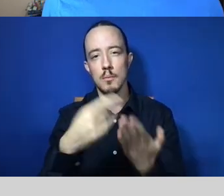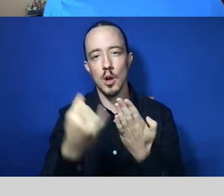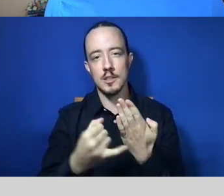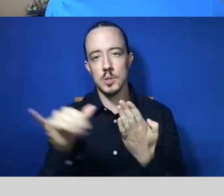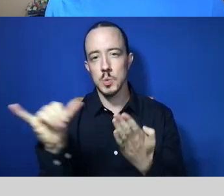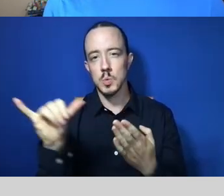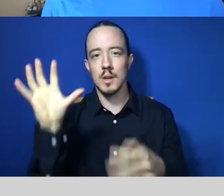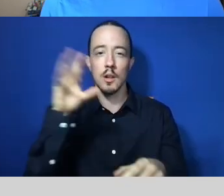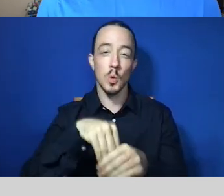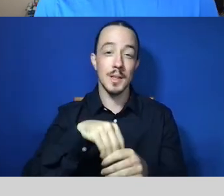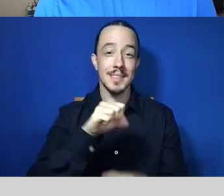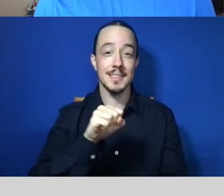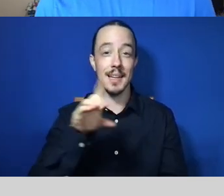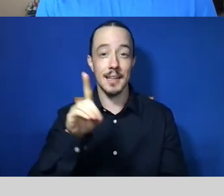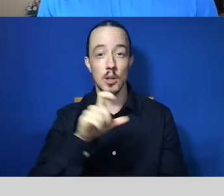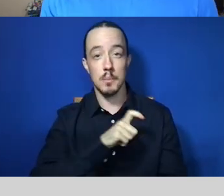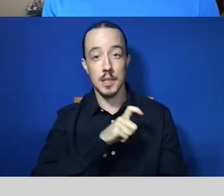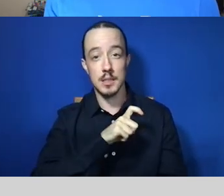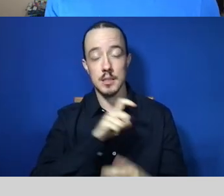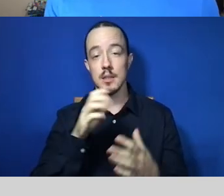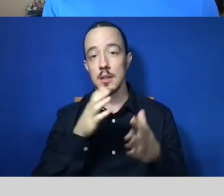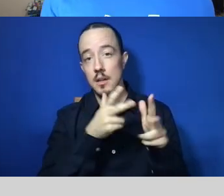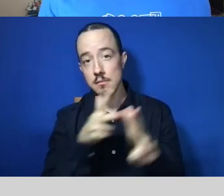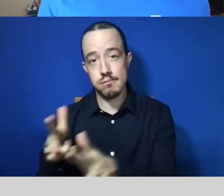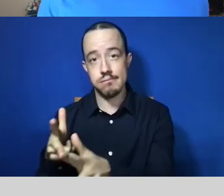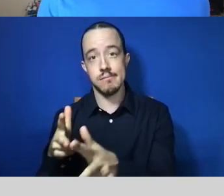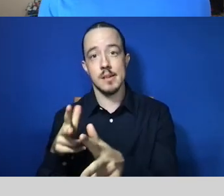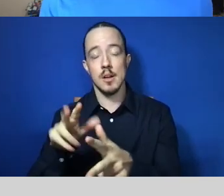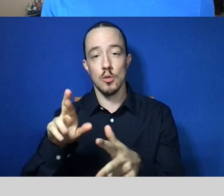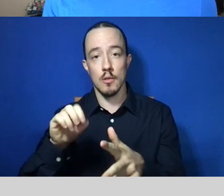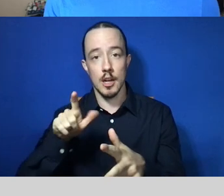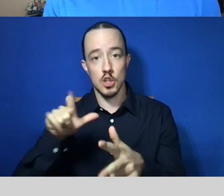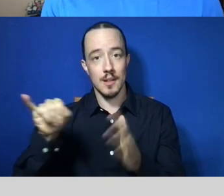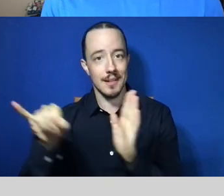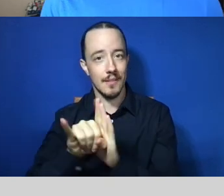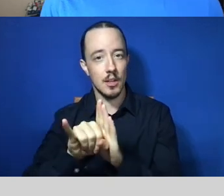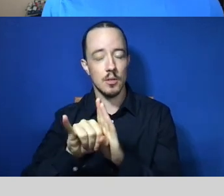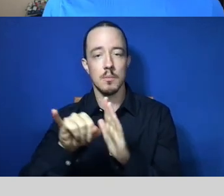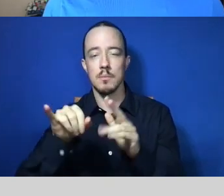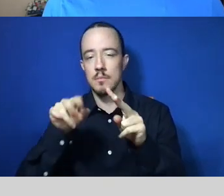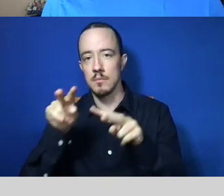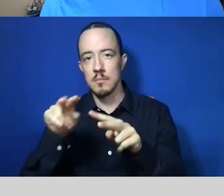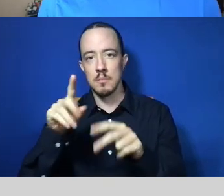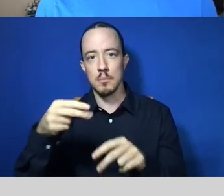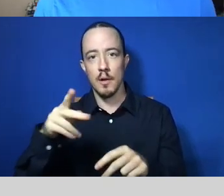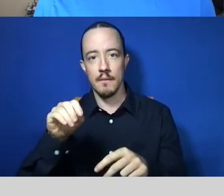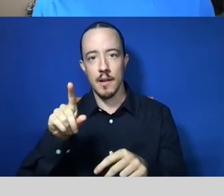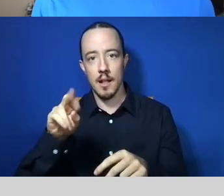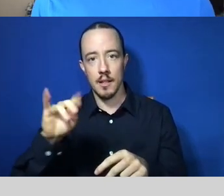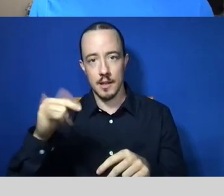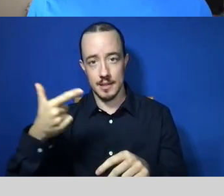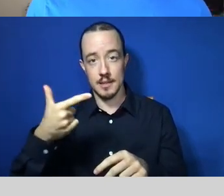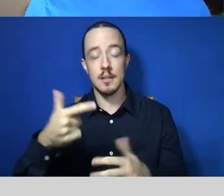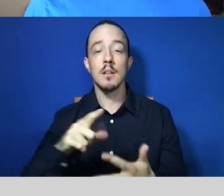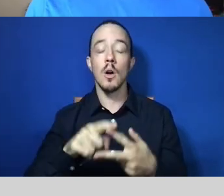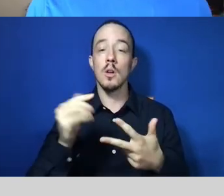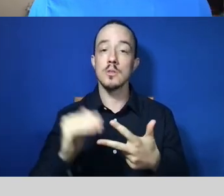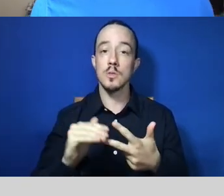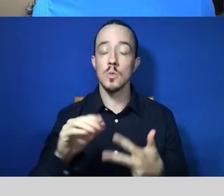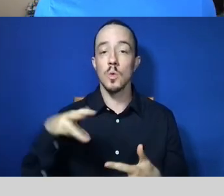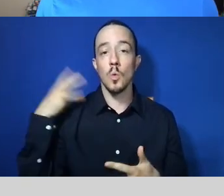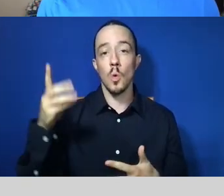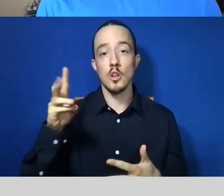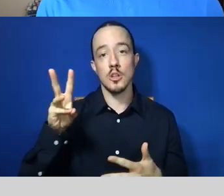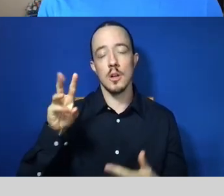on a few other projects, including San Diego Police Stop Racial Identification and Profiling reports, as well as